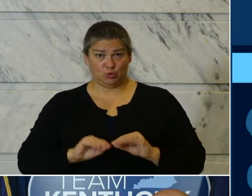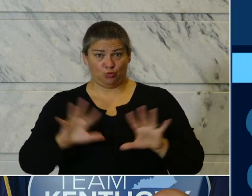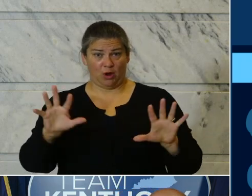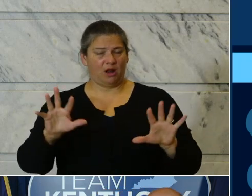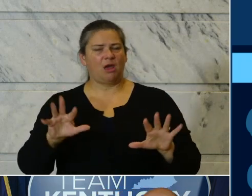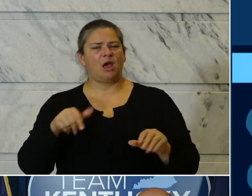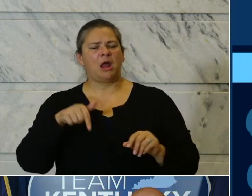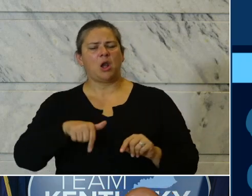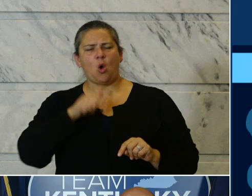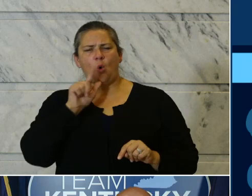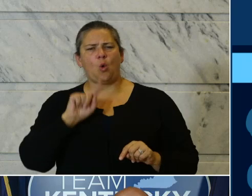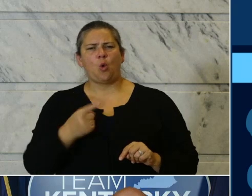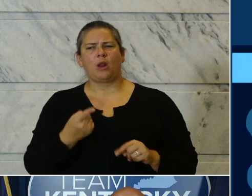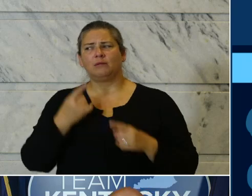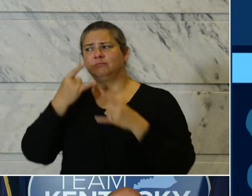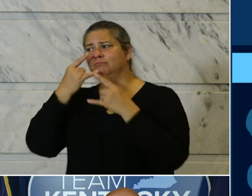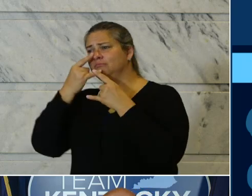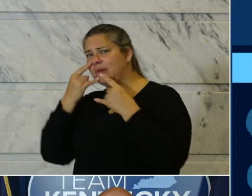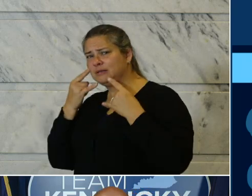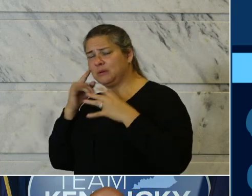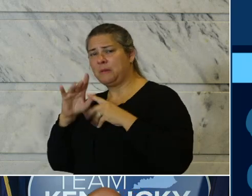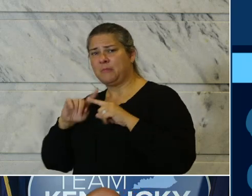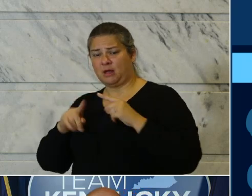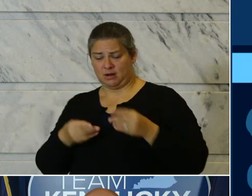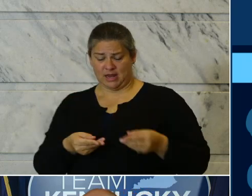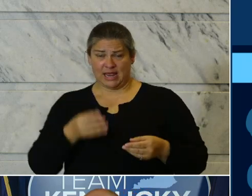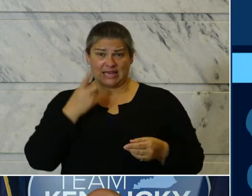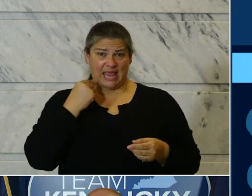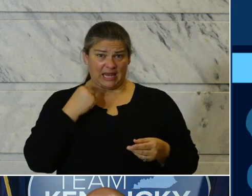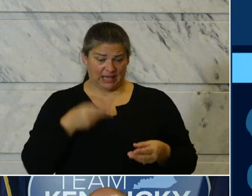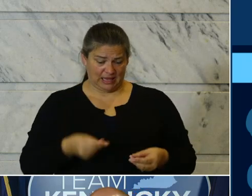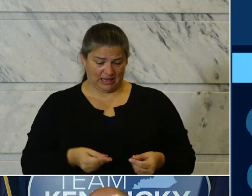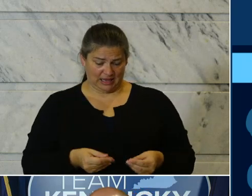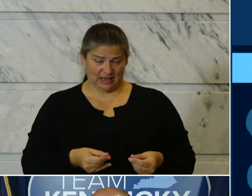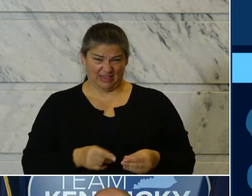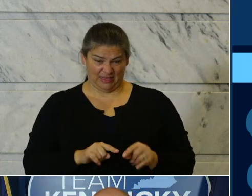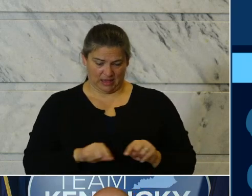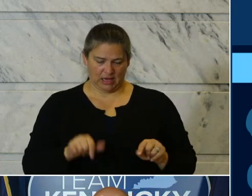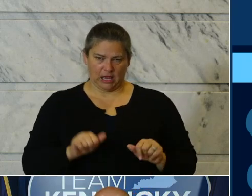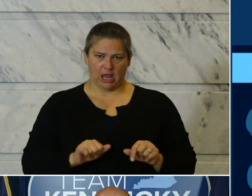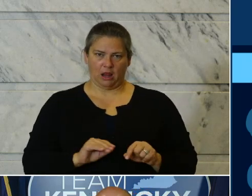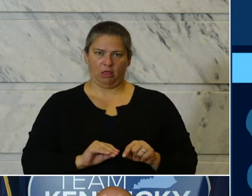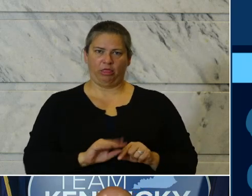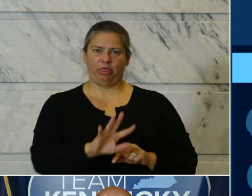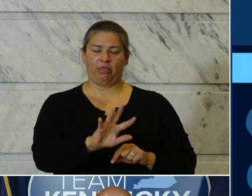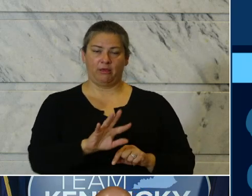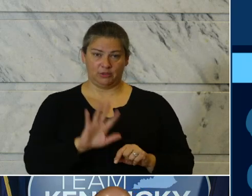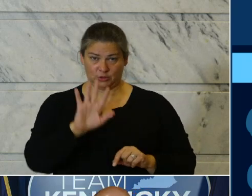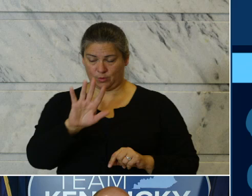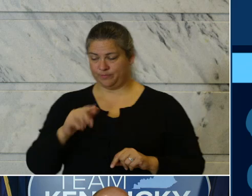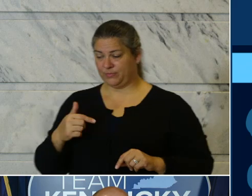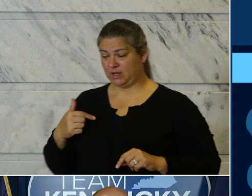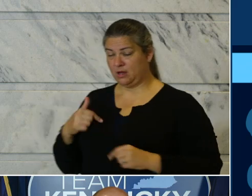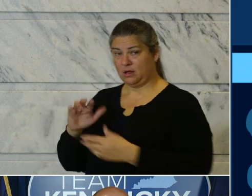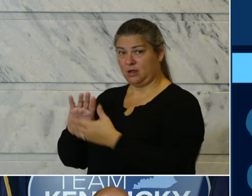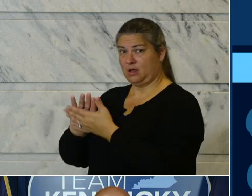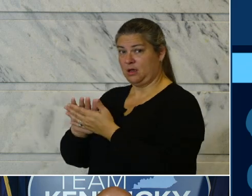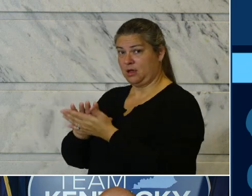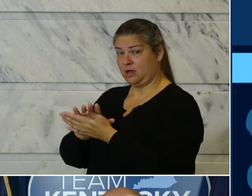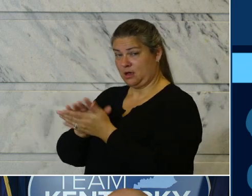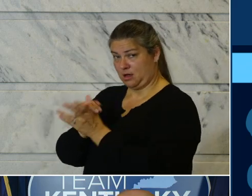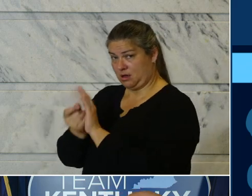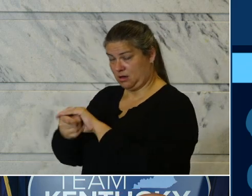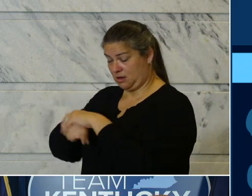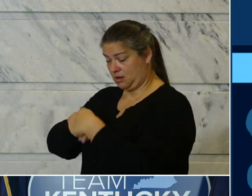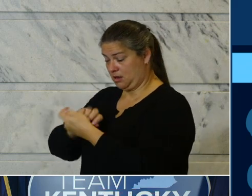should wash or sanitize your hands before you put out the candy. So if you're touching it, your hands are cleaned before you touch the shared bags and put it